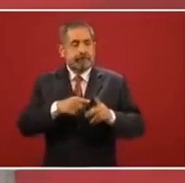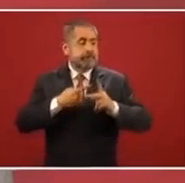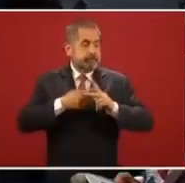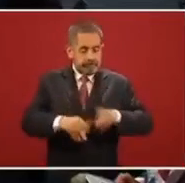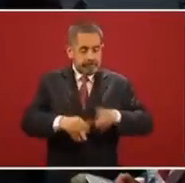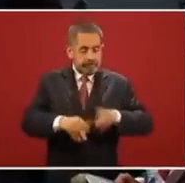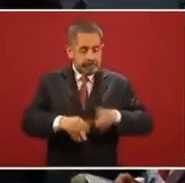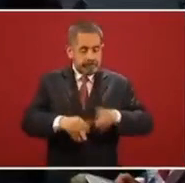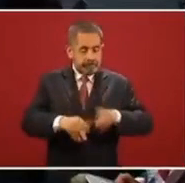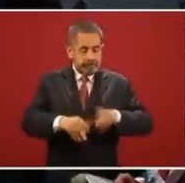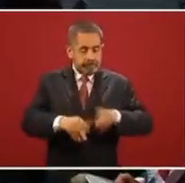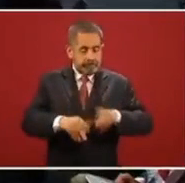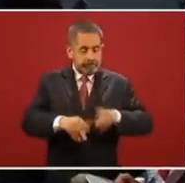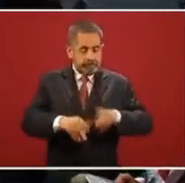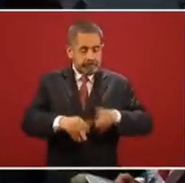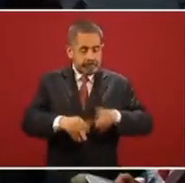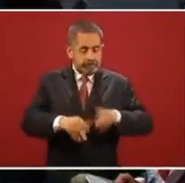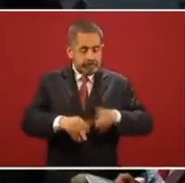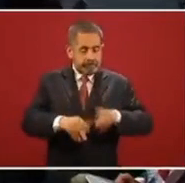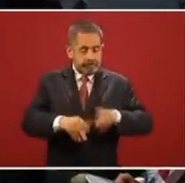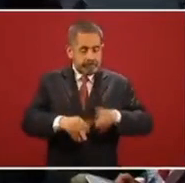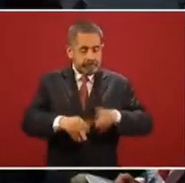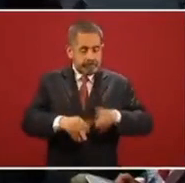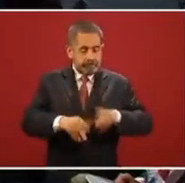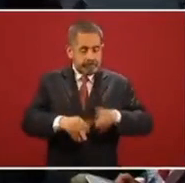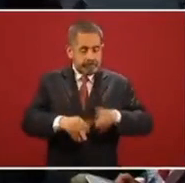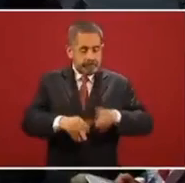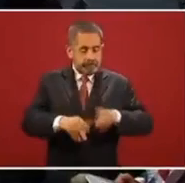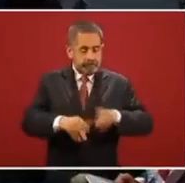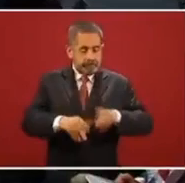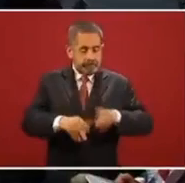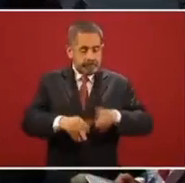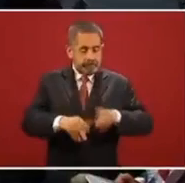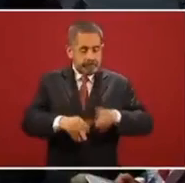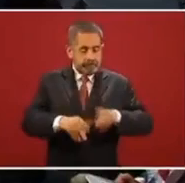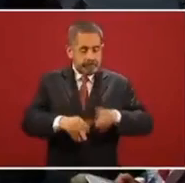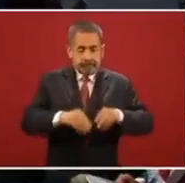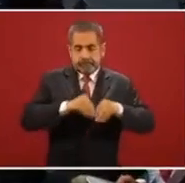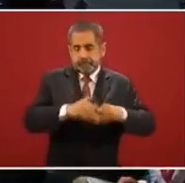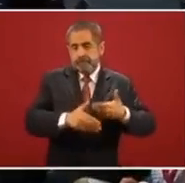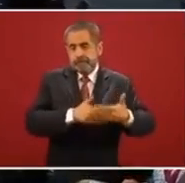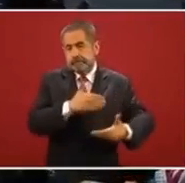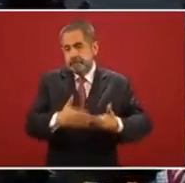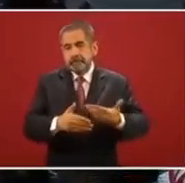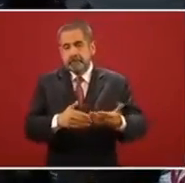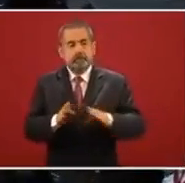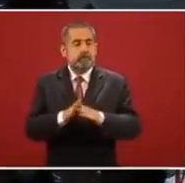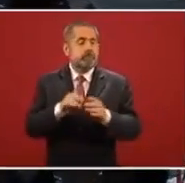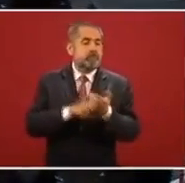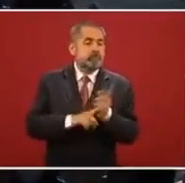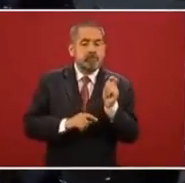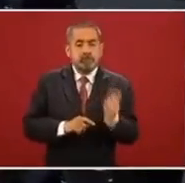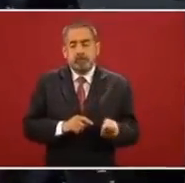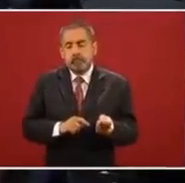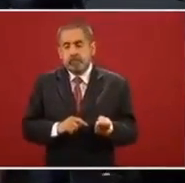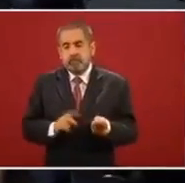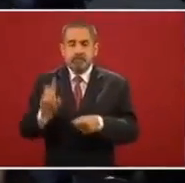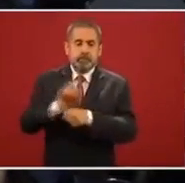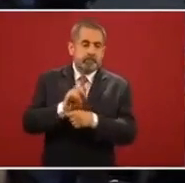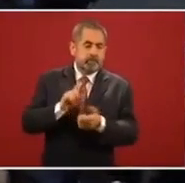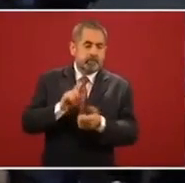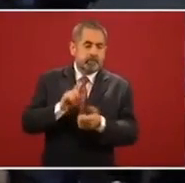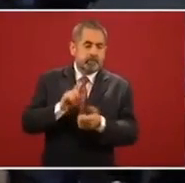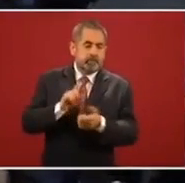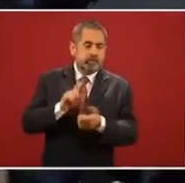el inicio. is what we put into effect from its initiation. Sesionó el 30 de